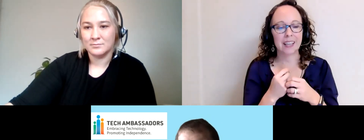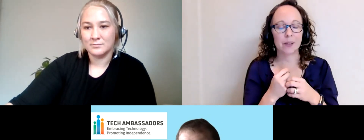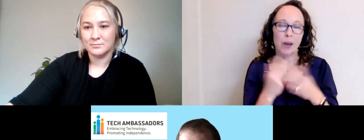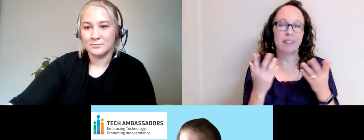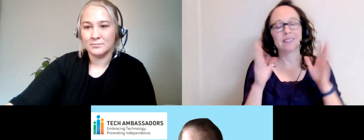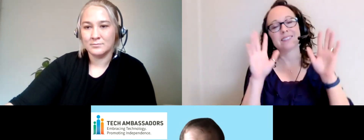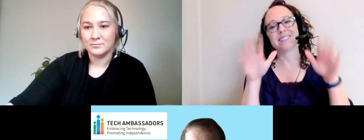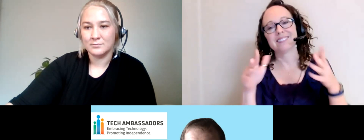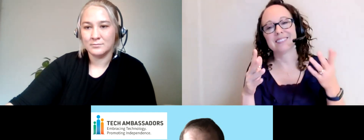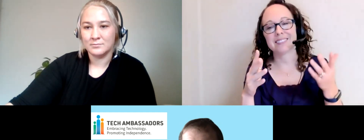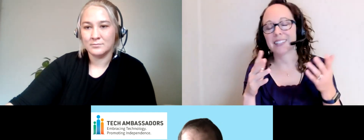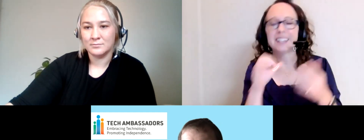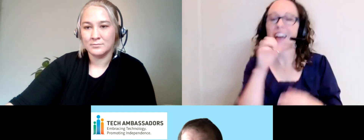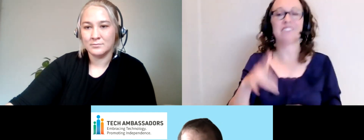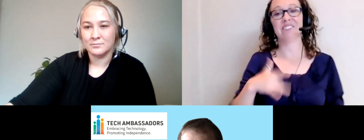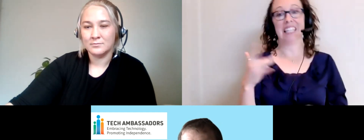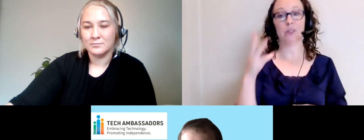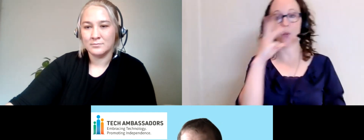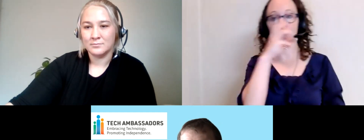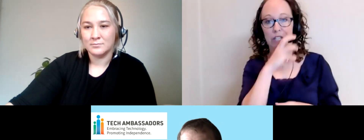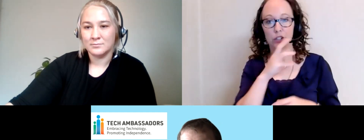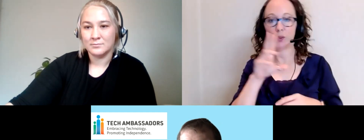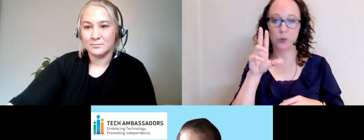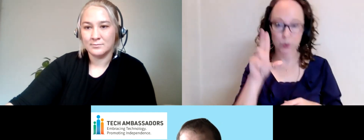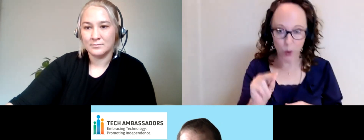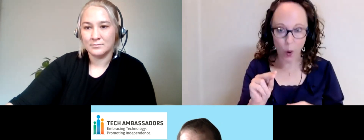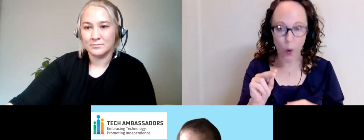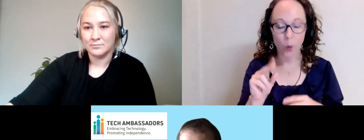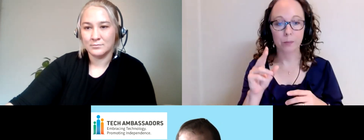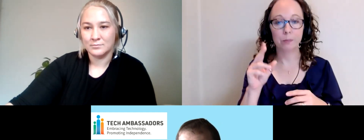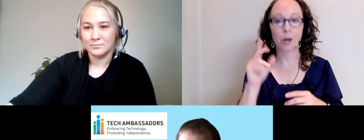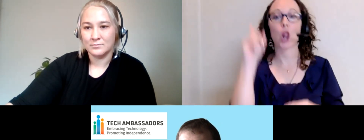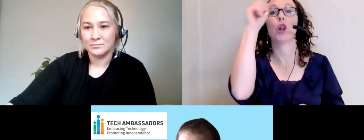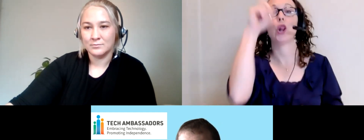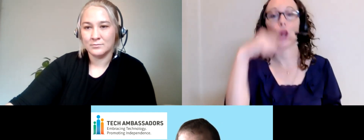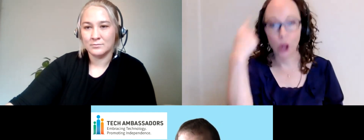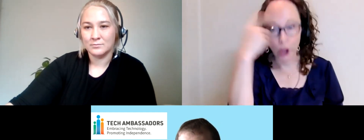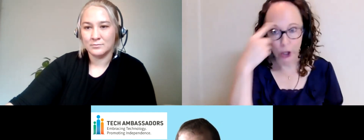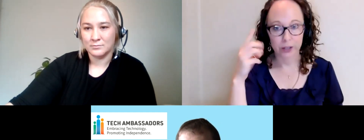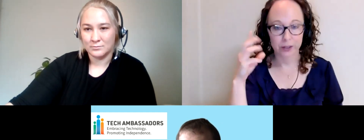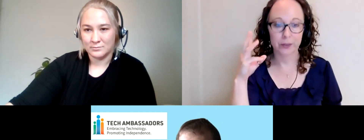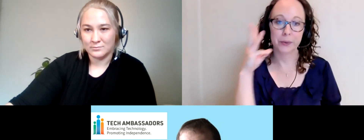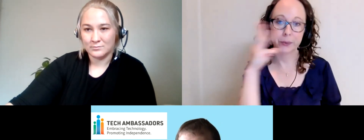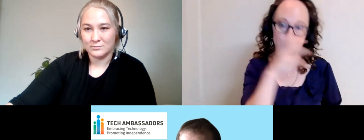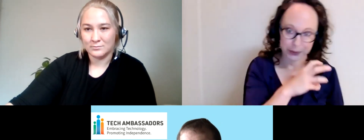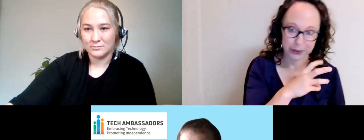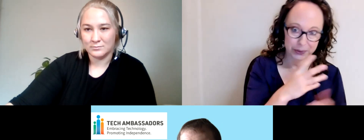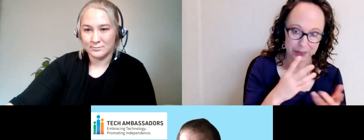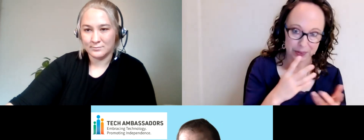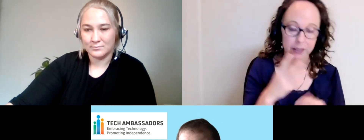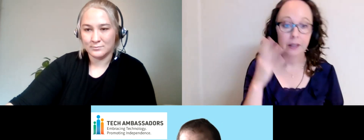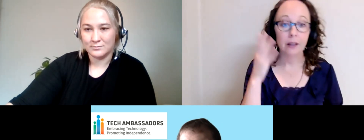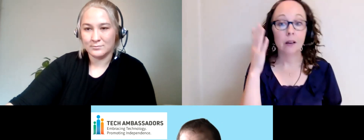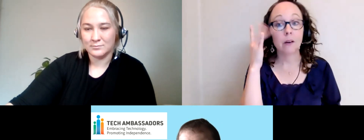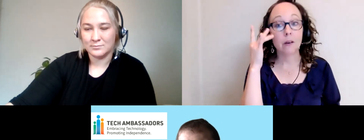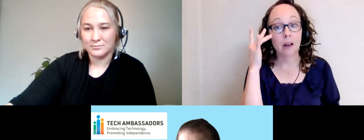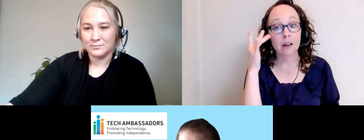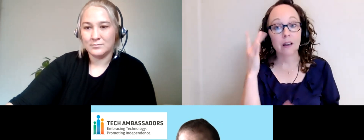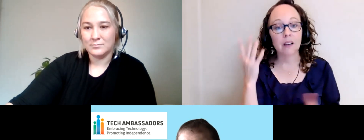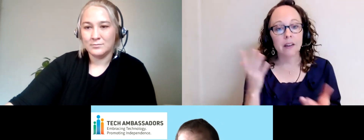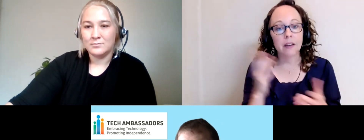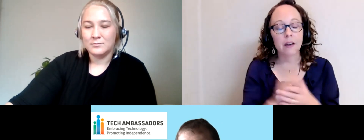weird using it because what you're able to do